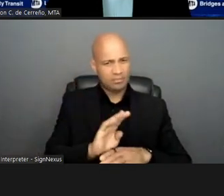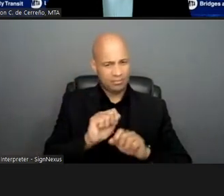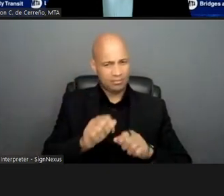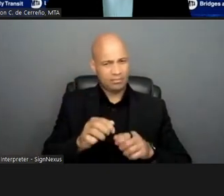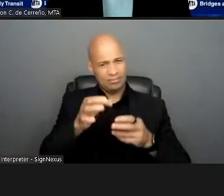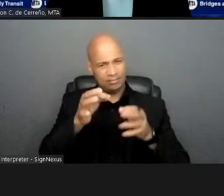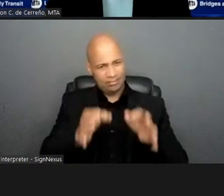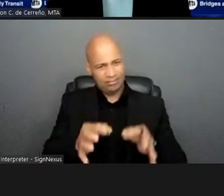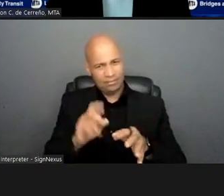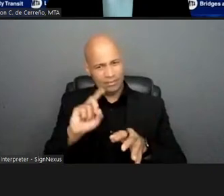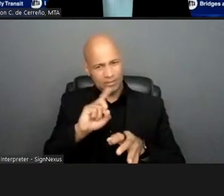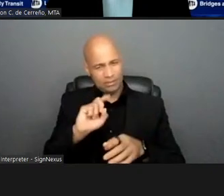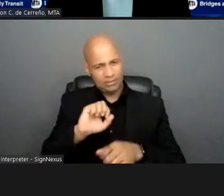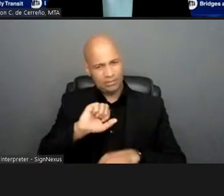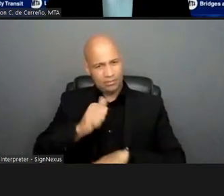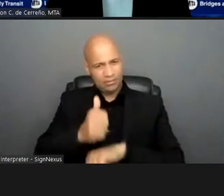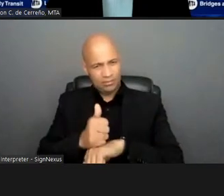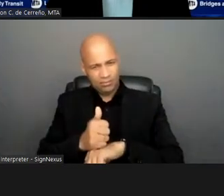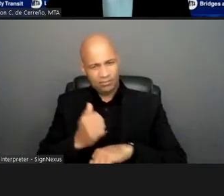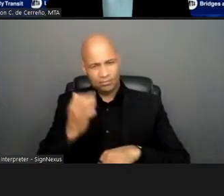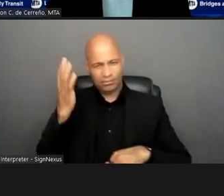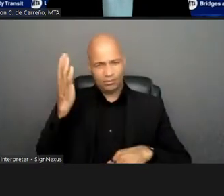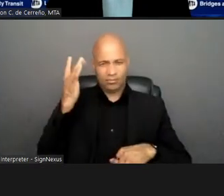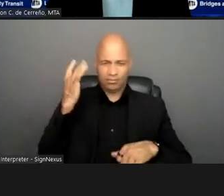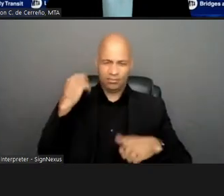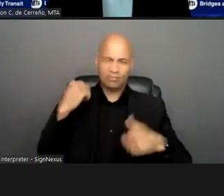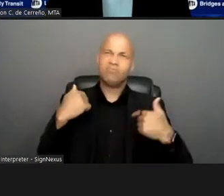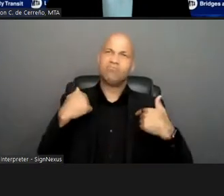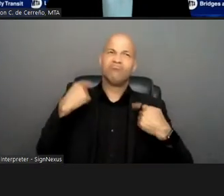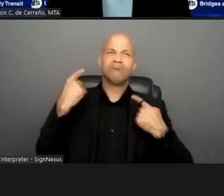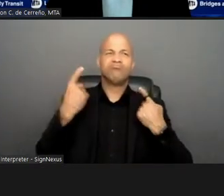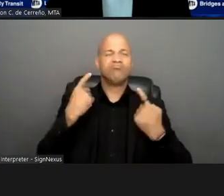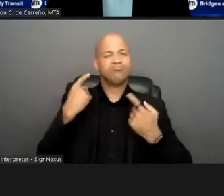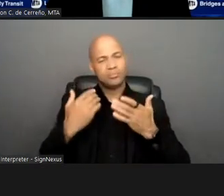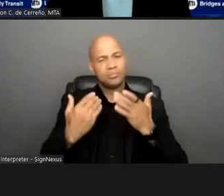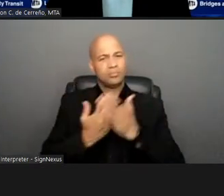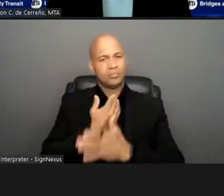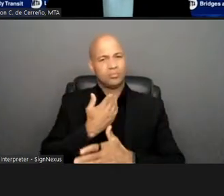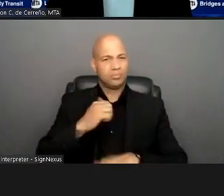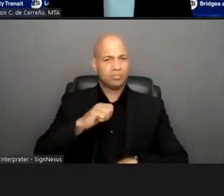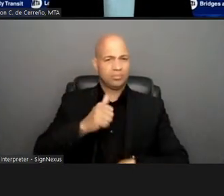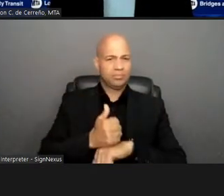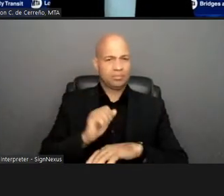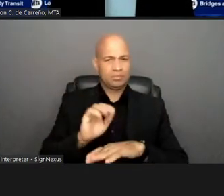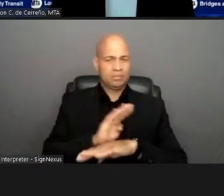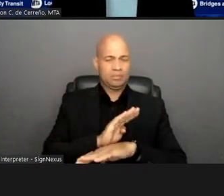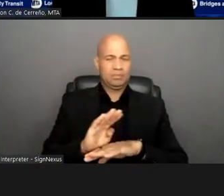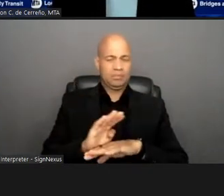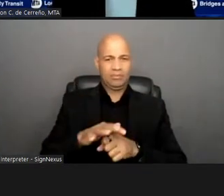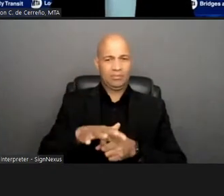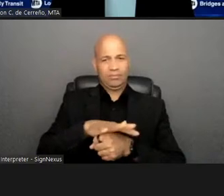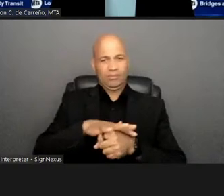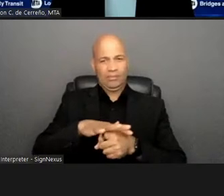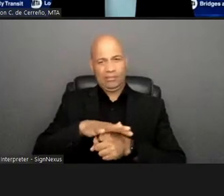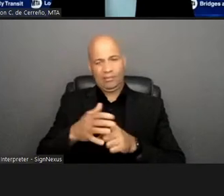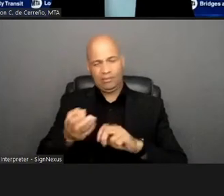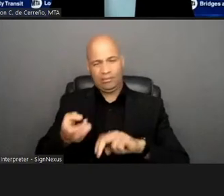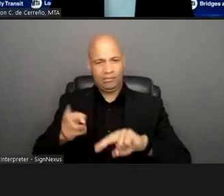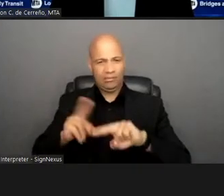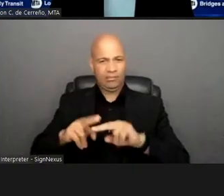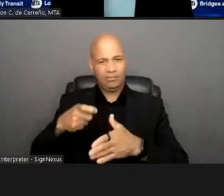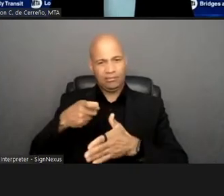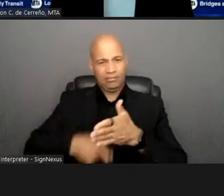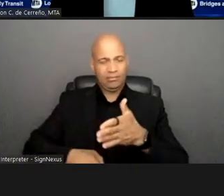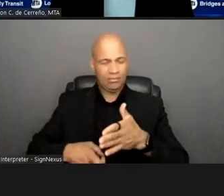strictly commercial point of view why would anyone consider starting a new Enterprise in an area with an extra Financial liability